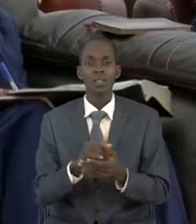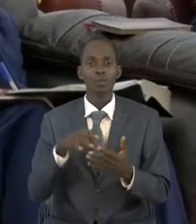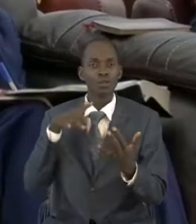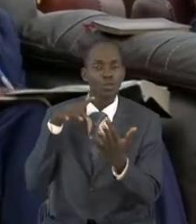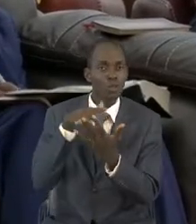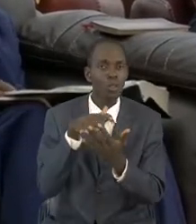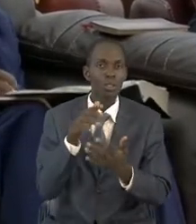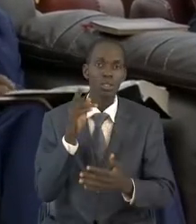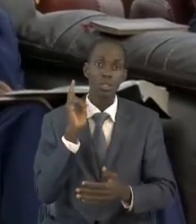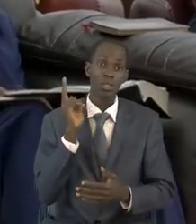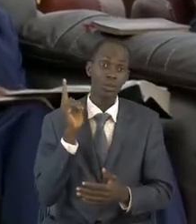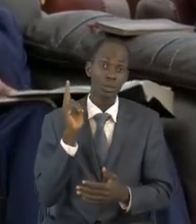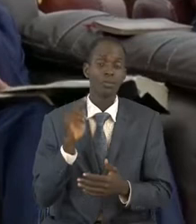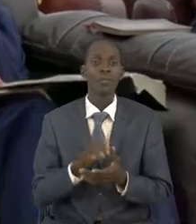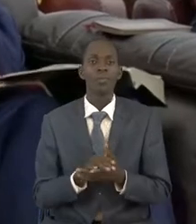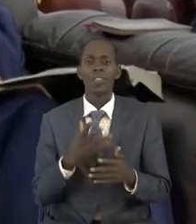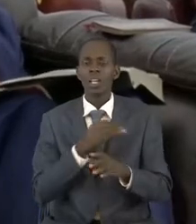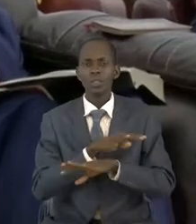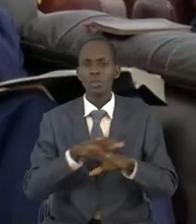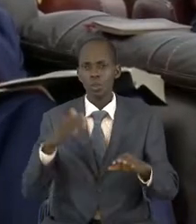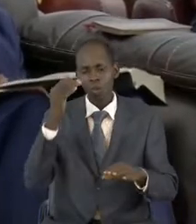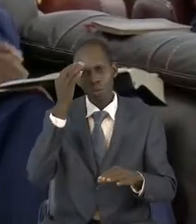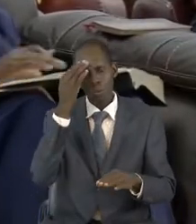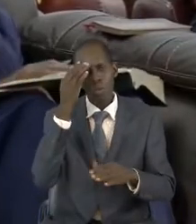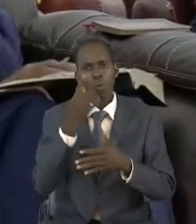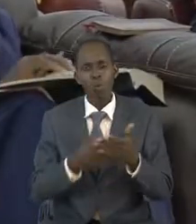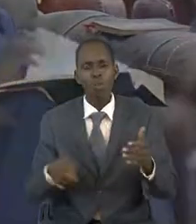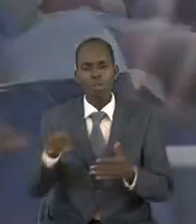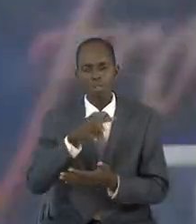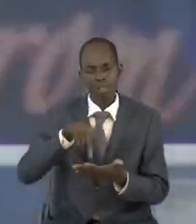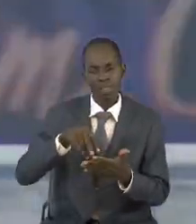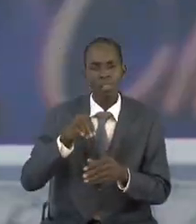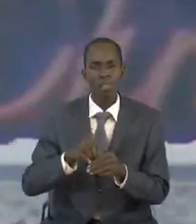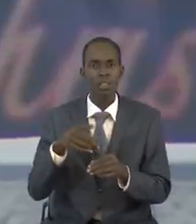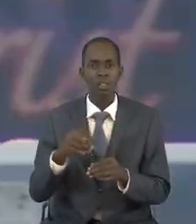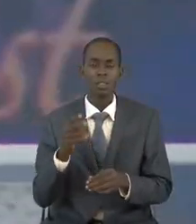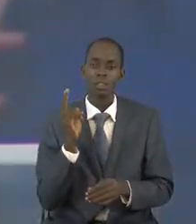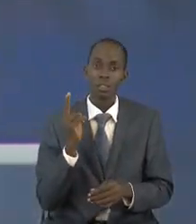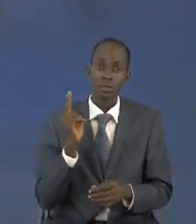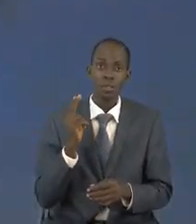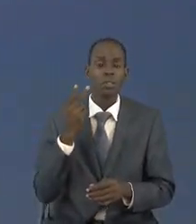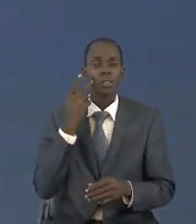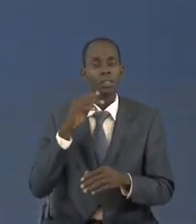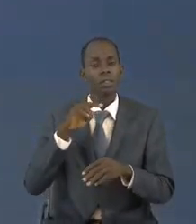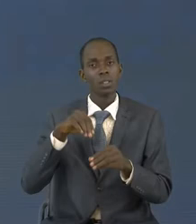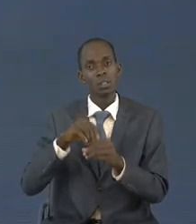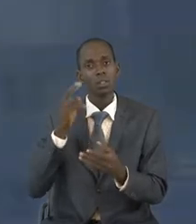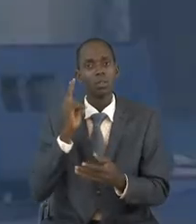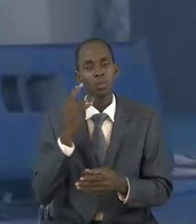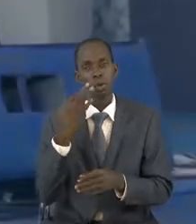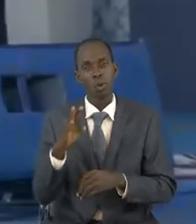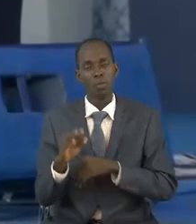they don't note what they read in history. They've read the history of Abraham,